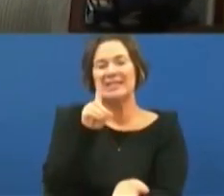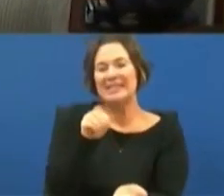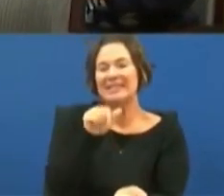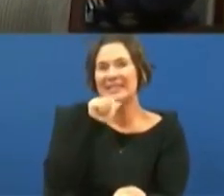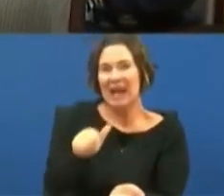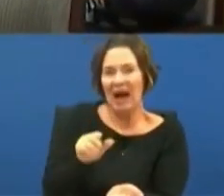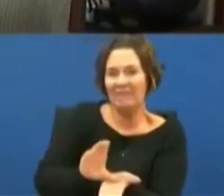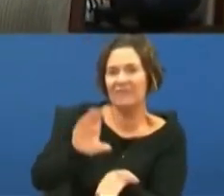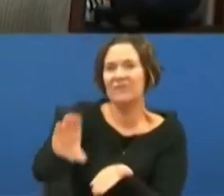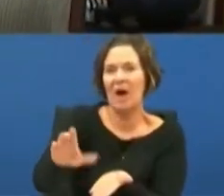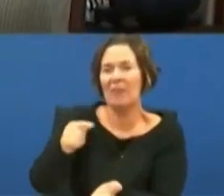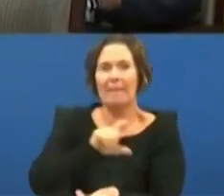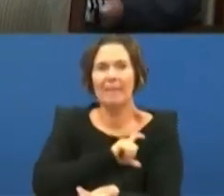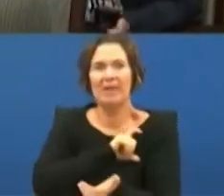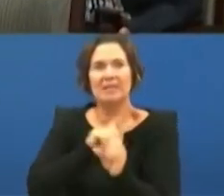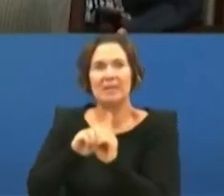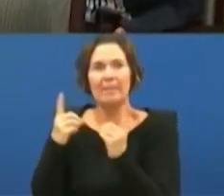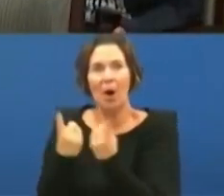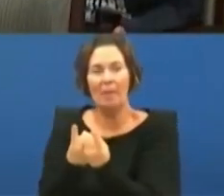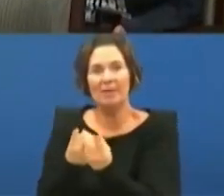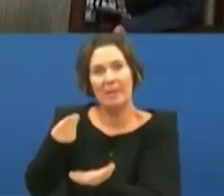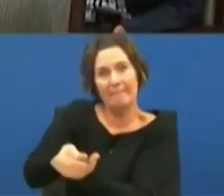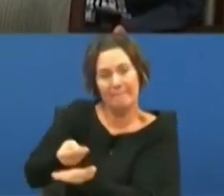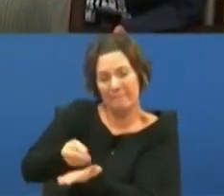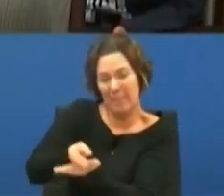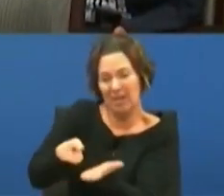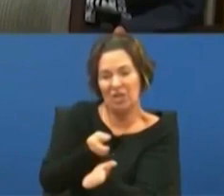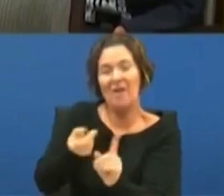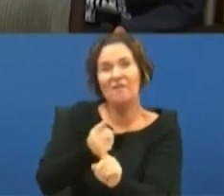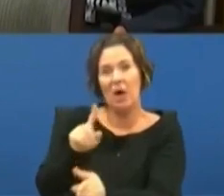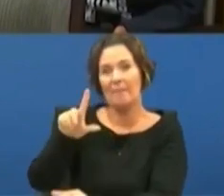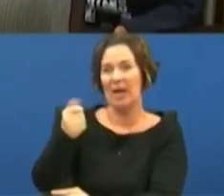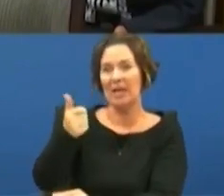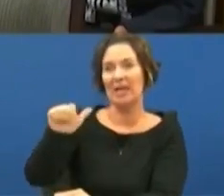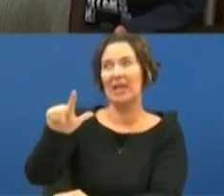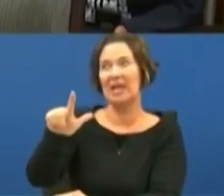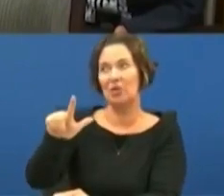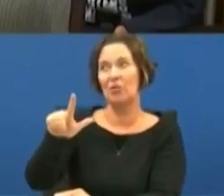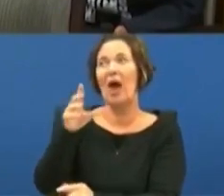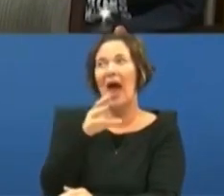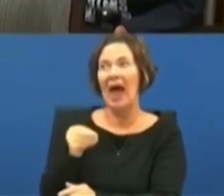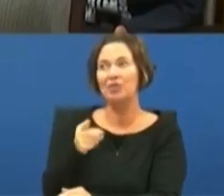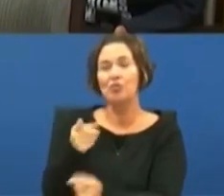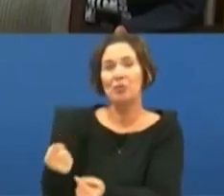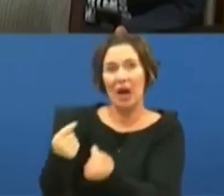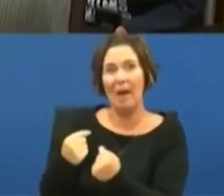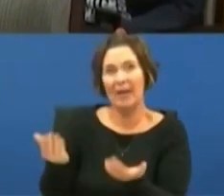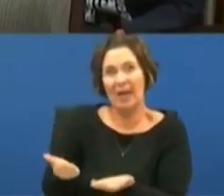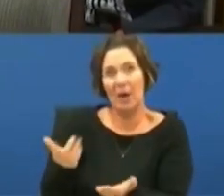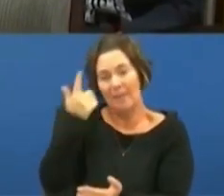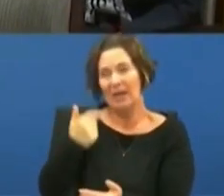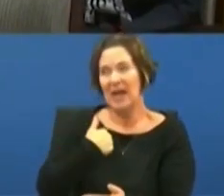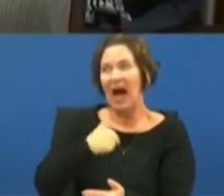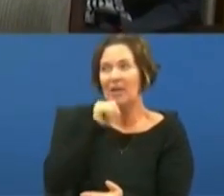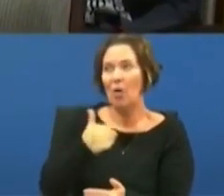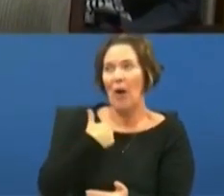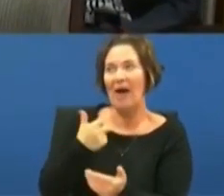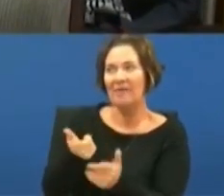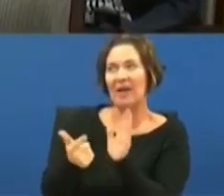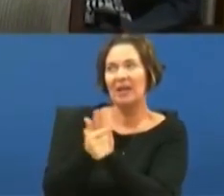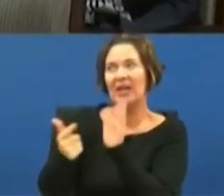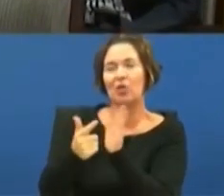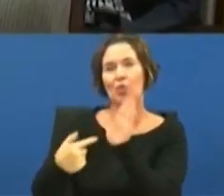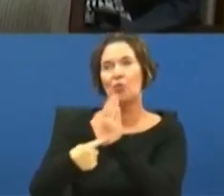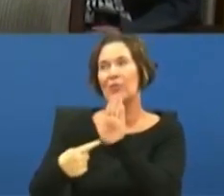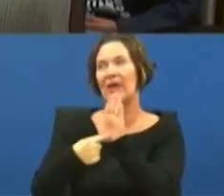defund the police department's budget from a legal standpoint, and then come here because I don't have legal representation and I